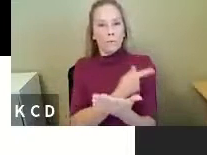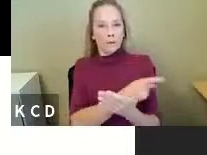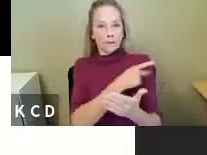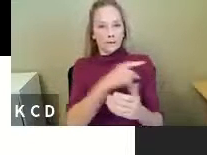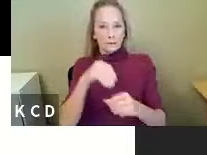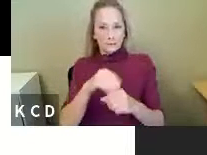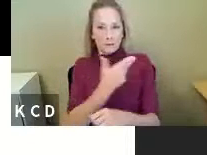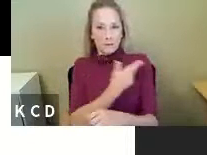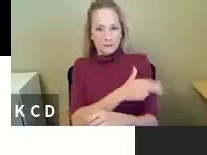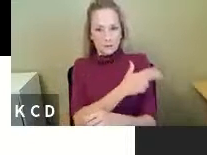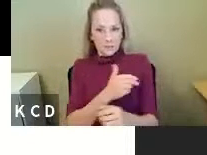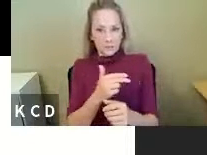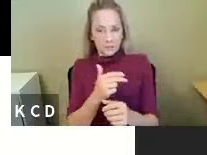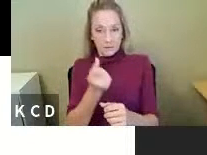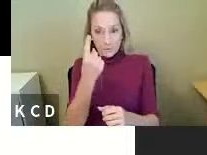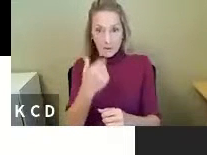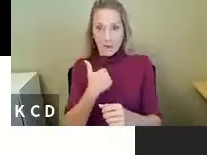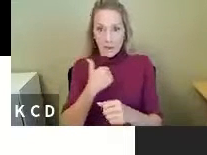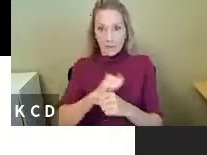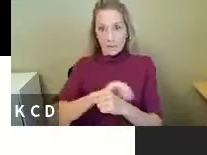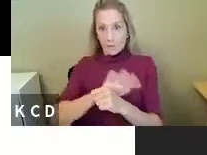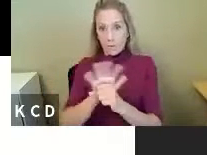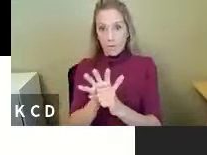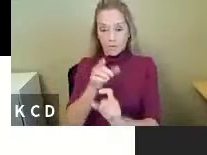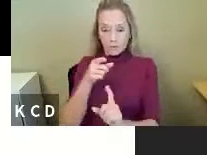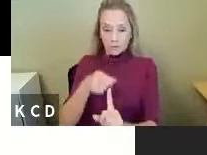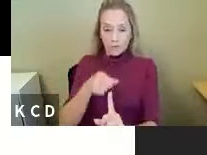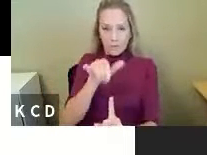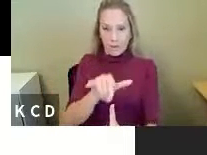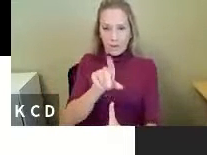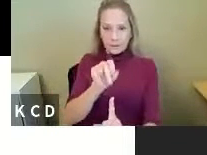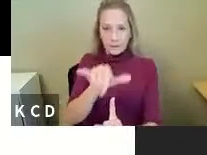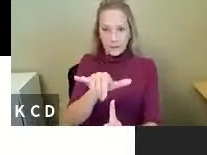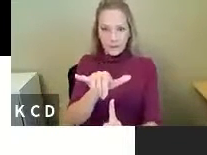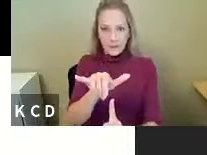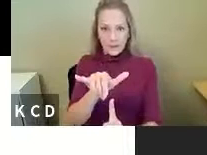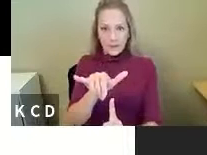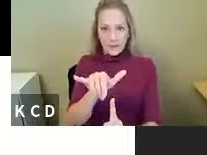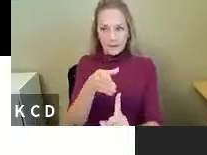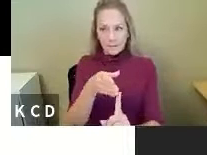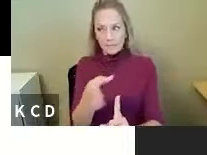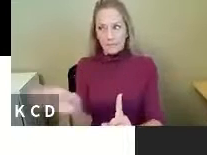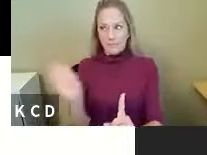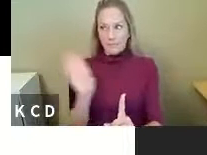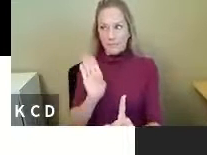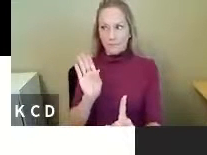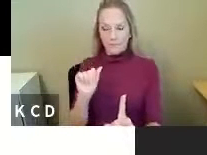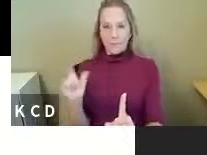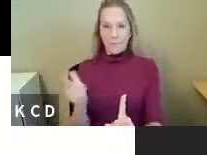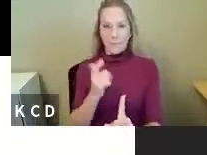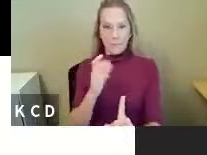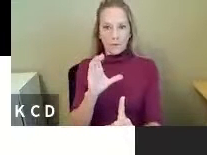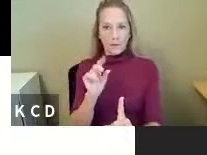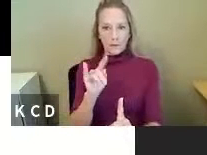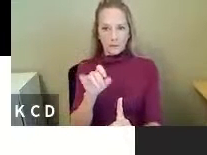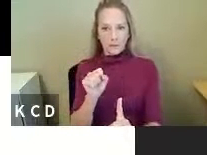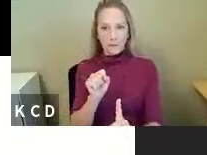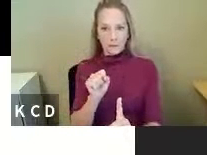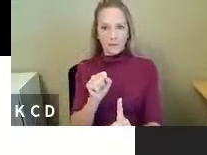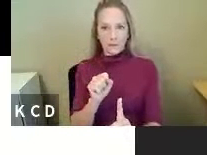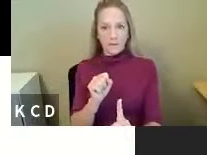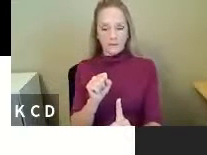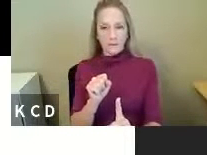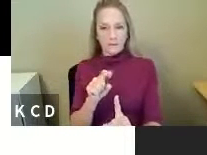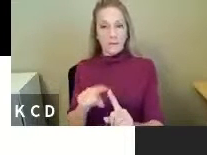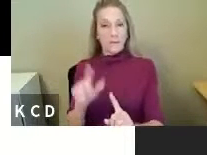with COVID-19 on that particular day across all those counties. So it's a real-time snapshot. But you see